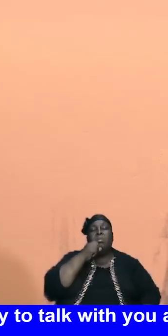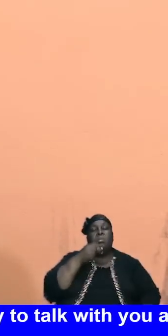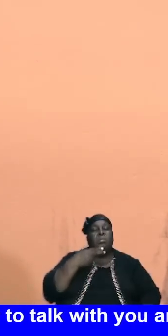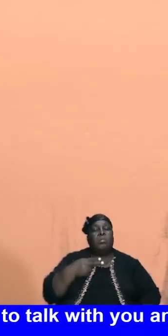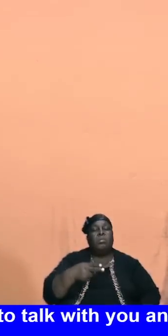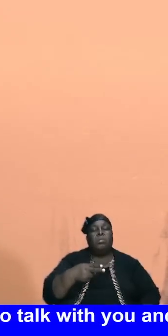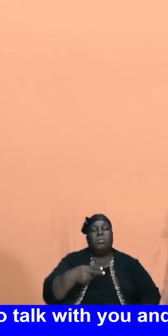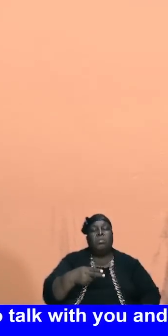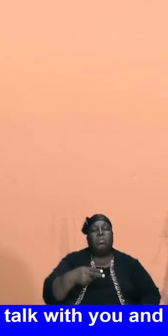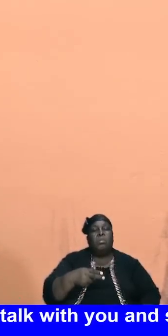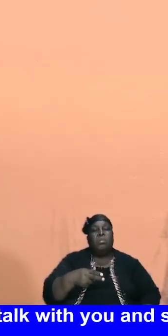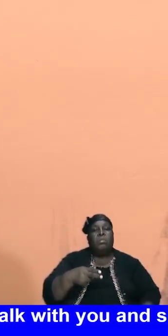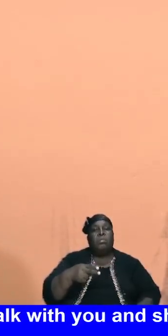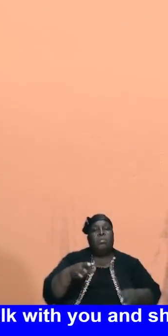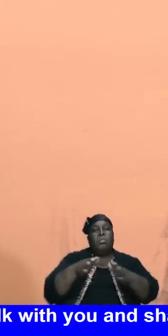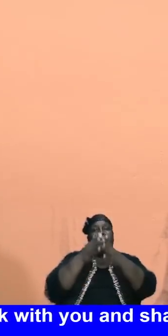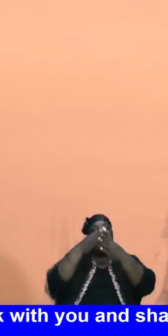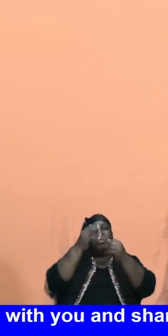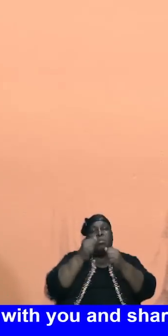praise sanctuary,